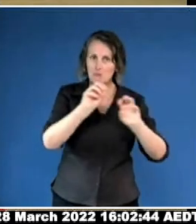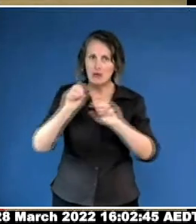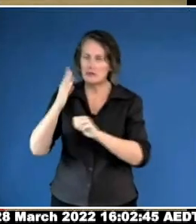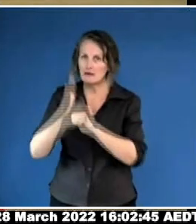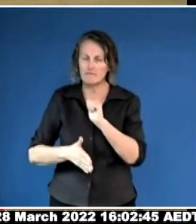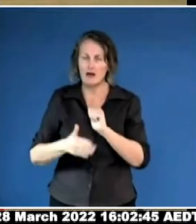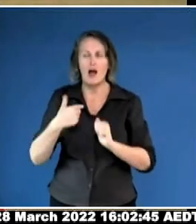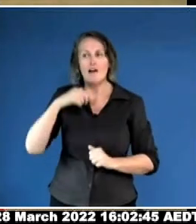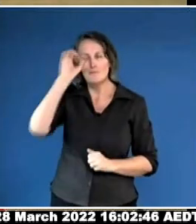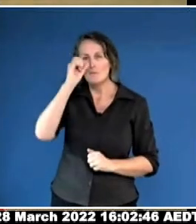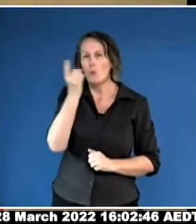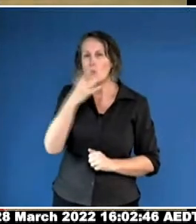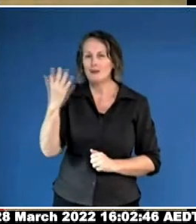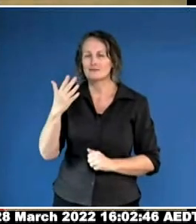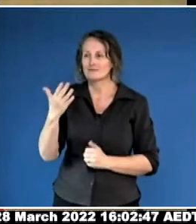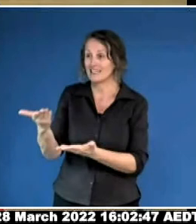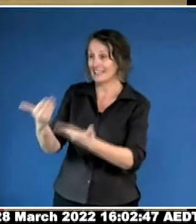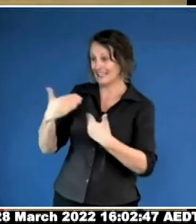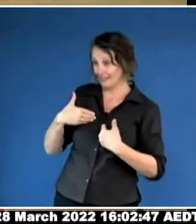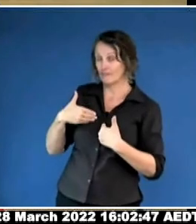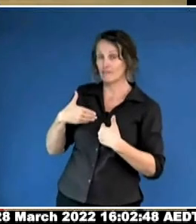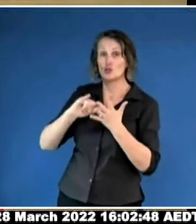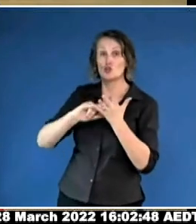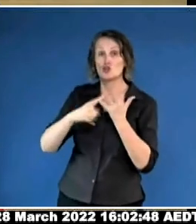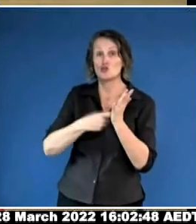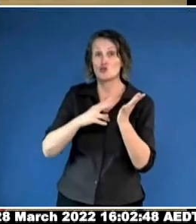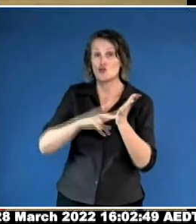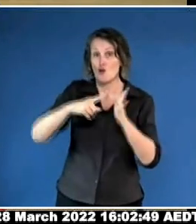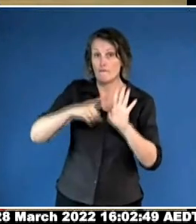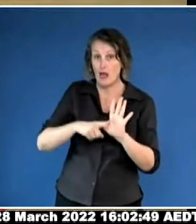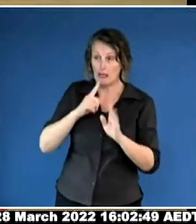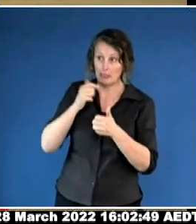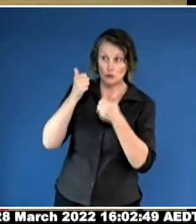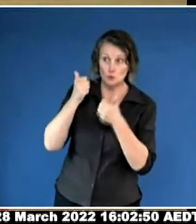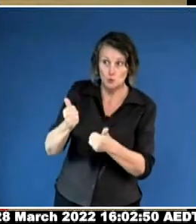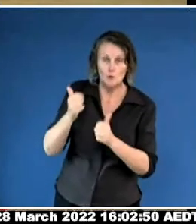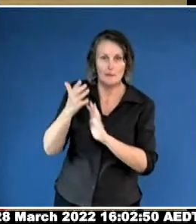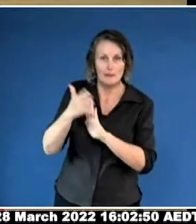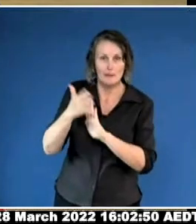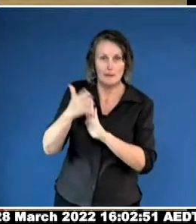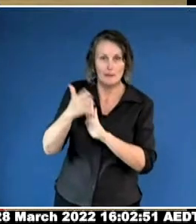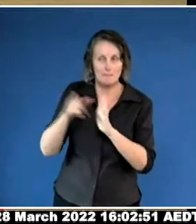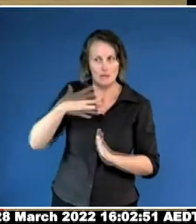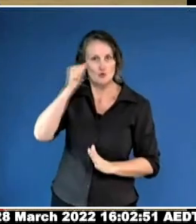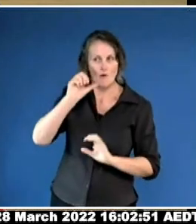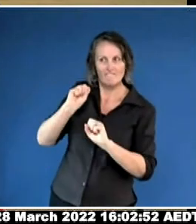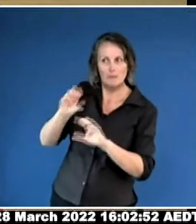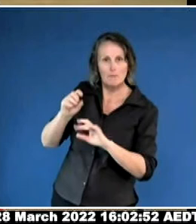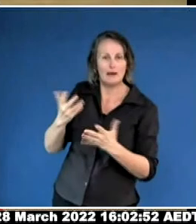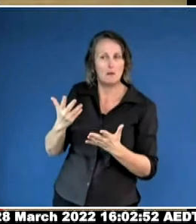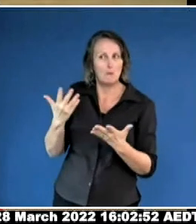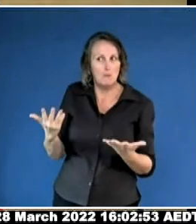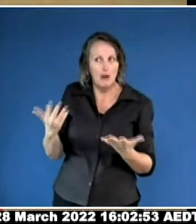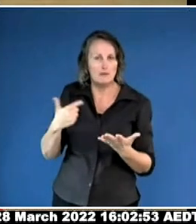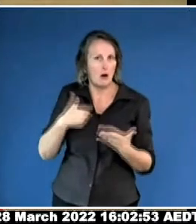online survey once, which was encouraging in the sense that they were actively seeking feedback from their end user. I'm not sure how